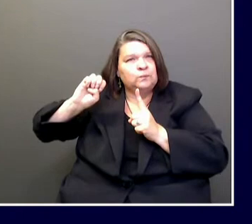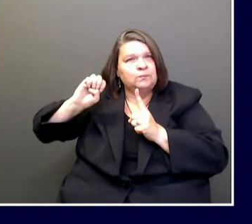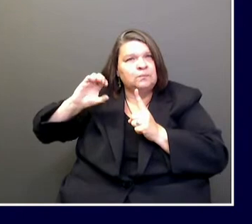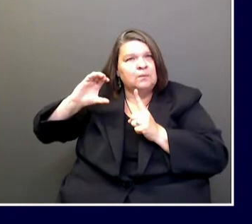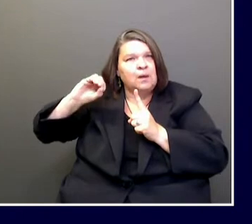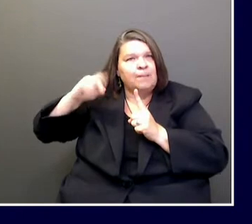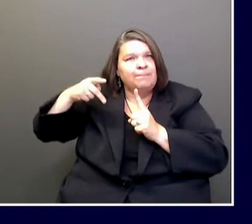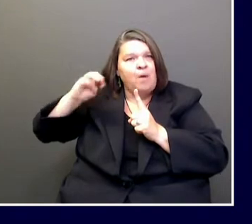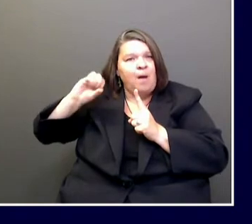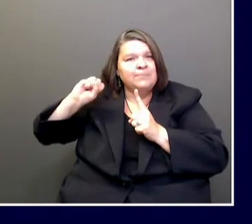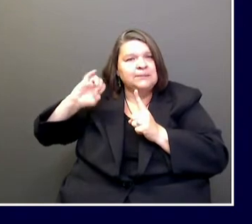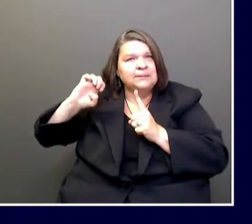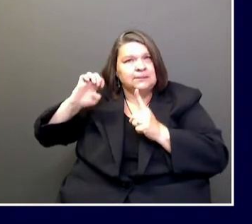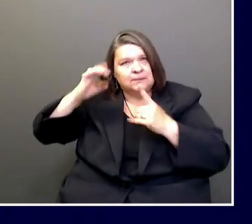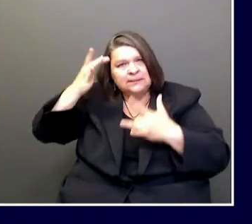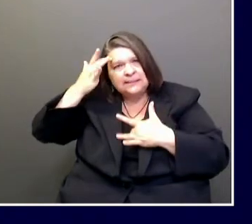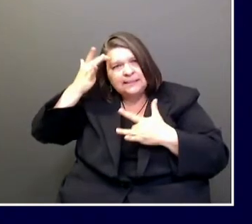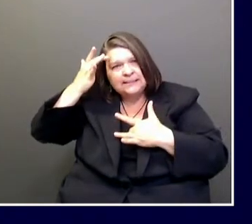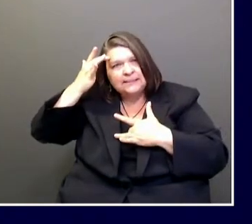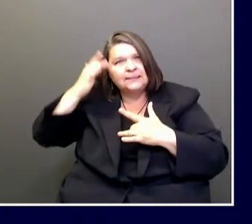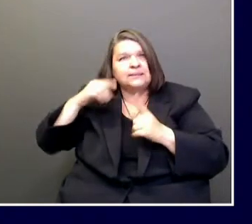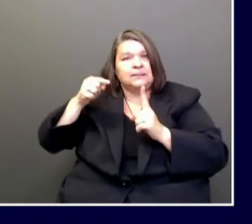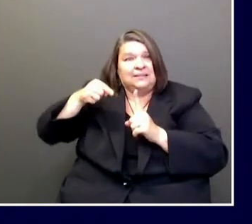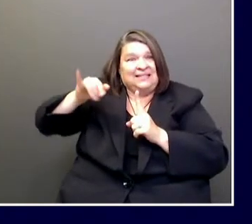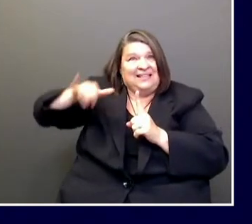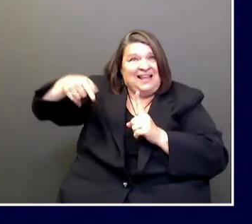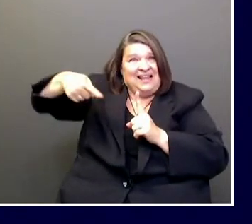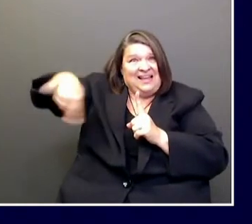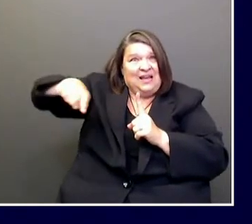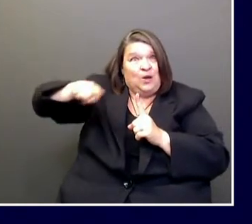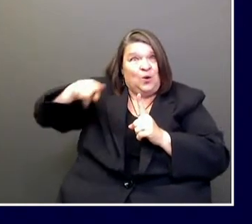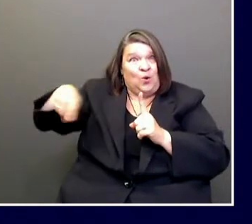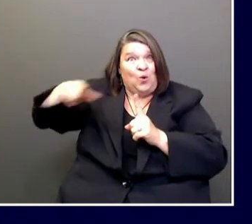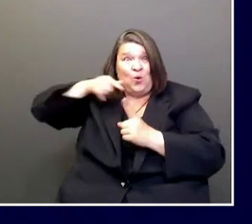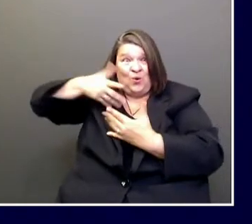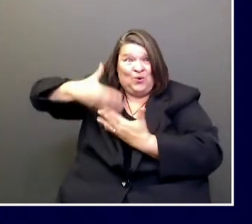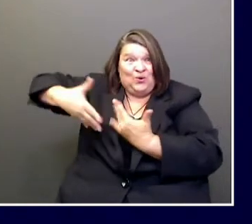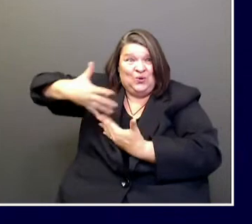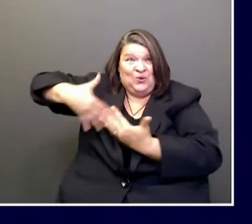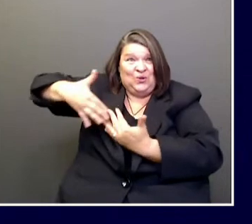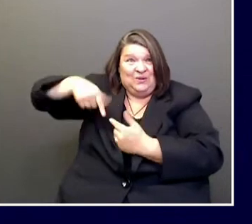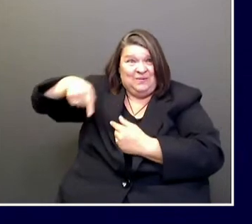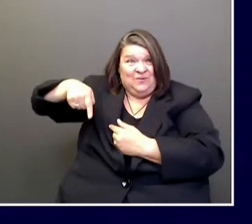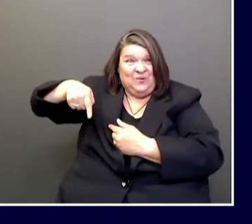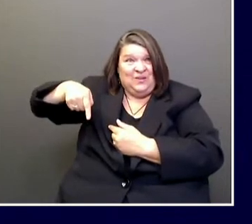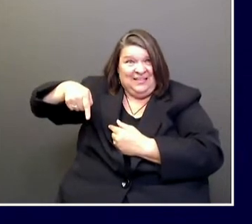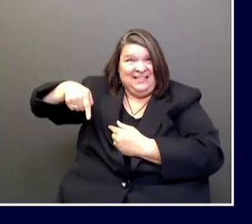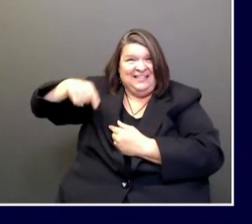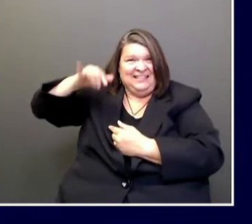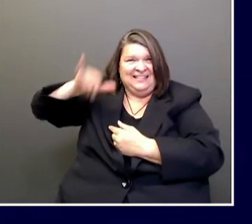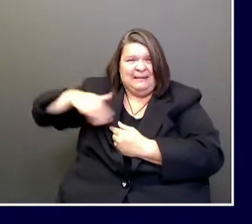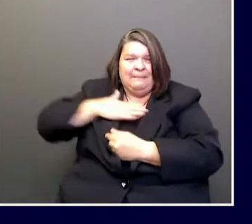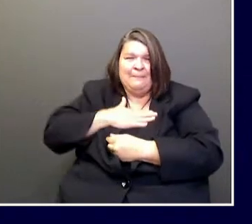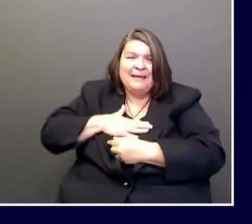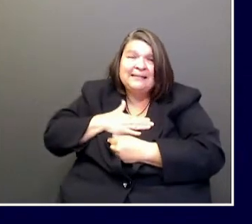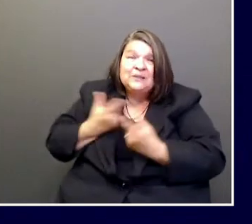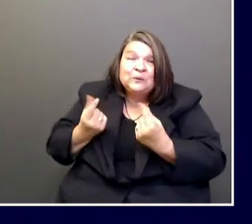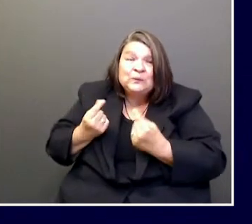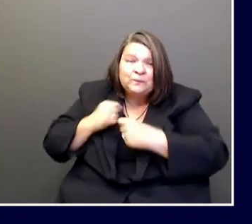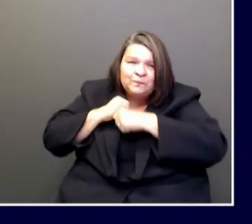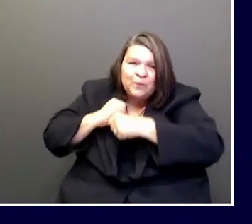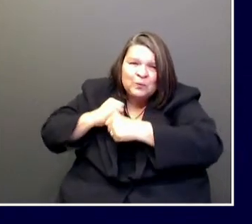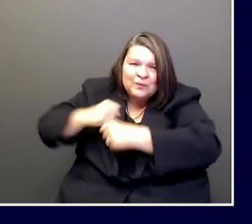the vaccines work. And if you're fully vaccinated, wearing a mask where there's not a lot of virus circulating around you, or you're not in